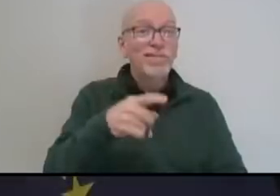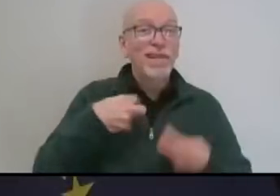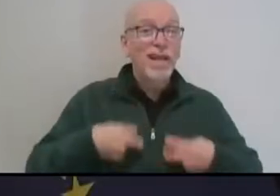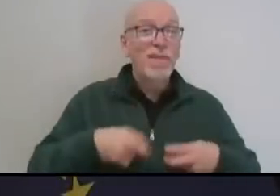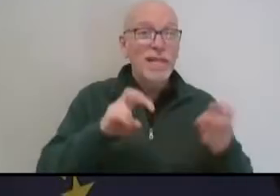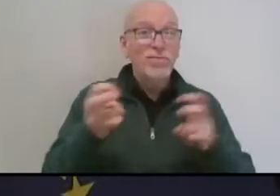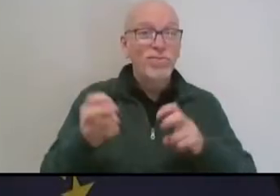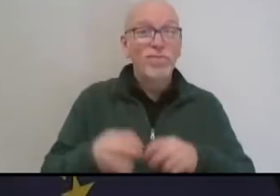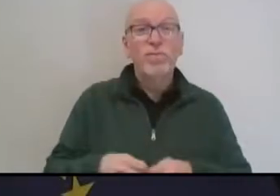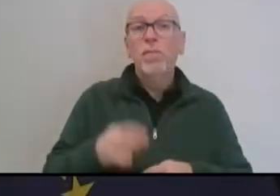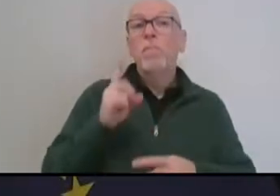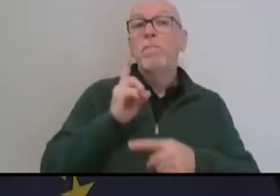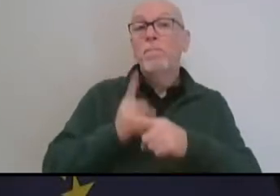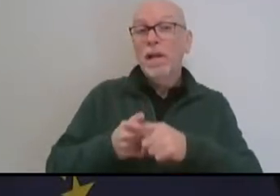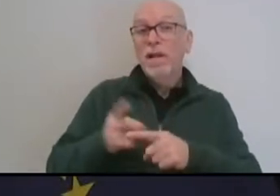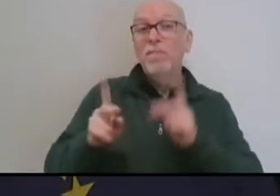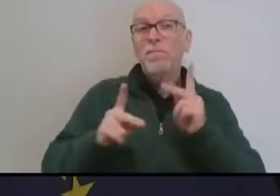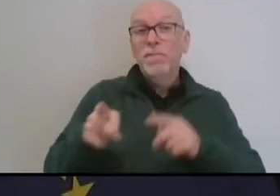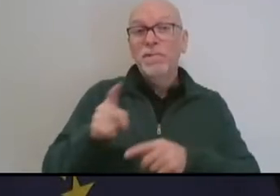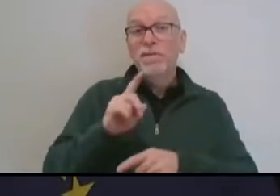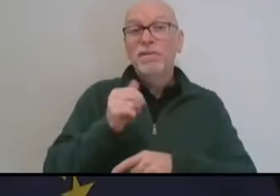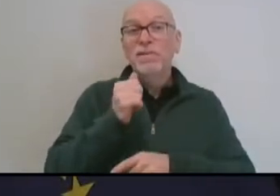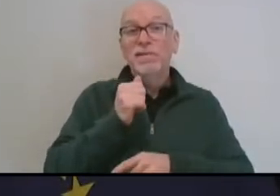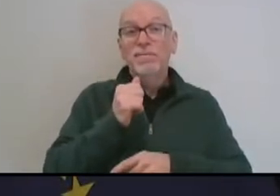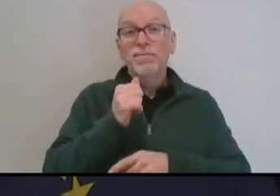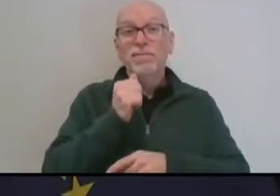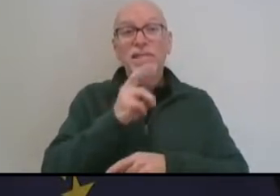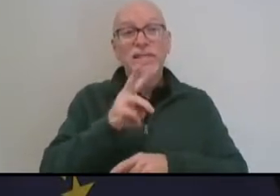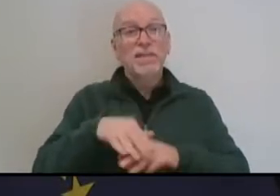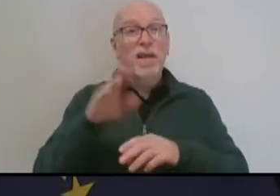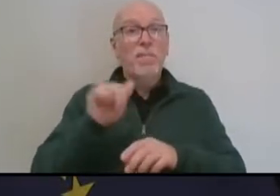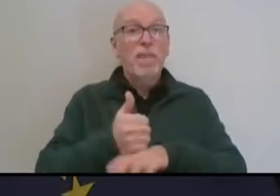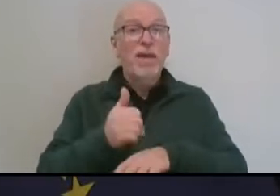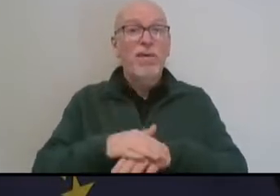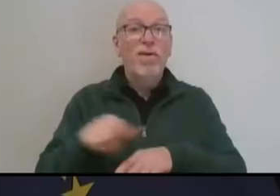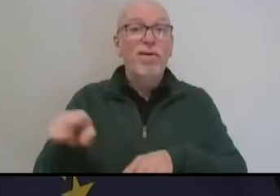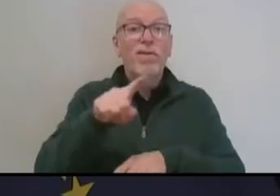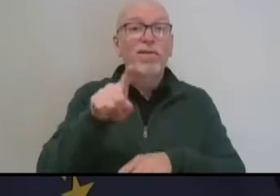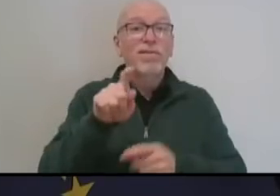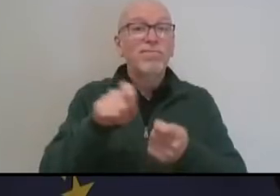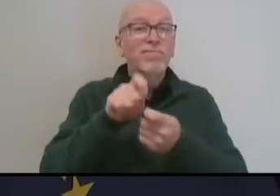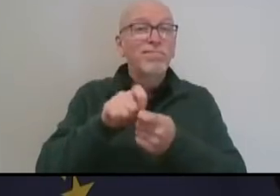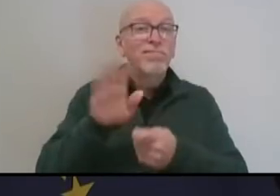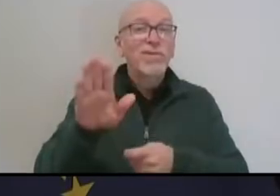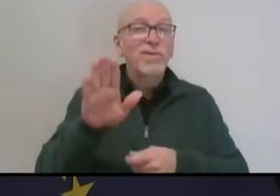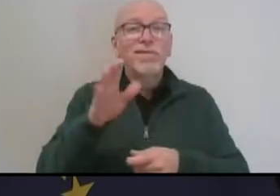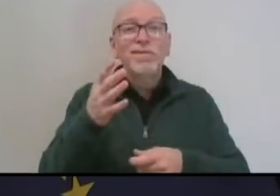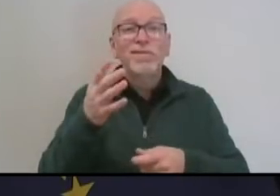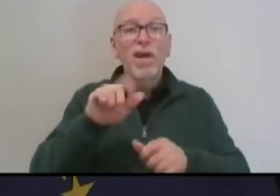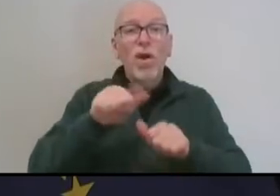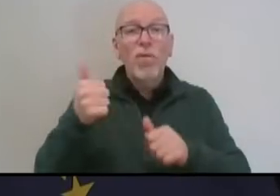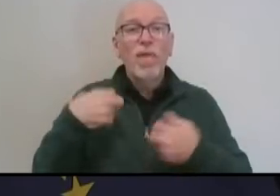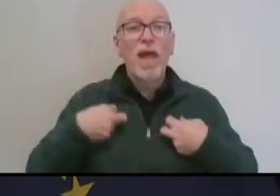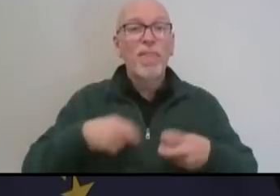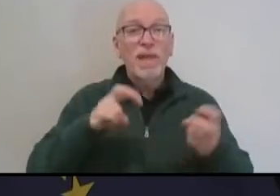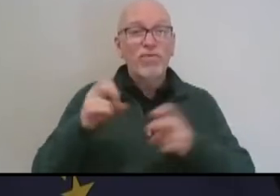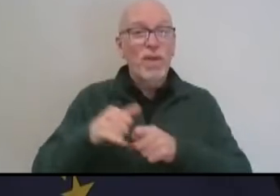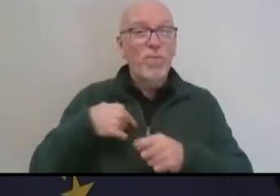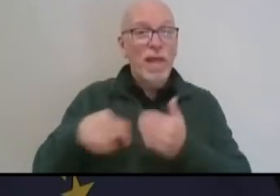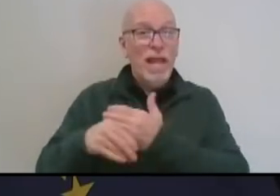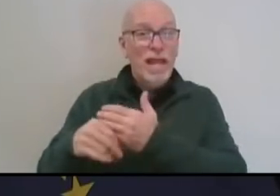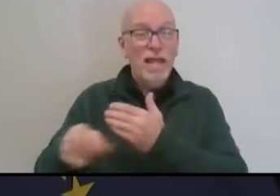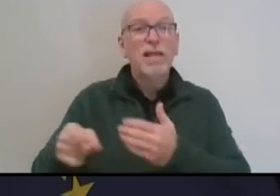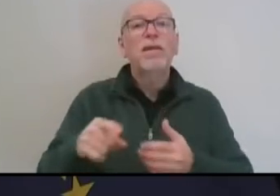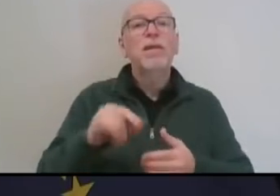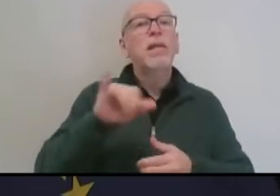Once you add in the Hoosiers age 16 and older who are eligible based solely on specific comorbidity that we have already added, the percent